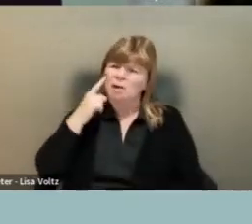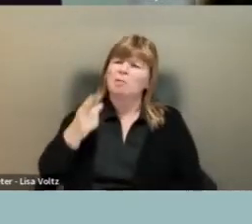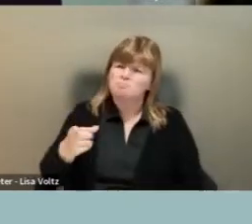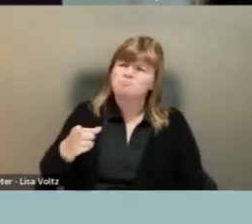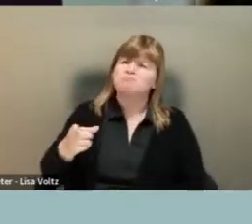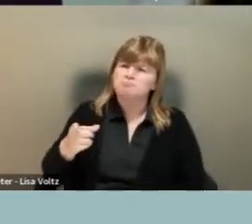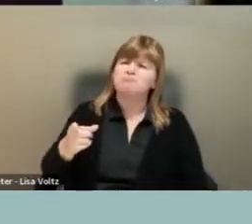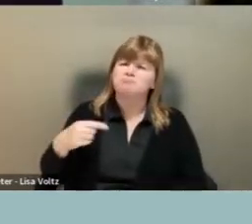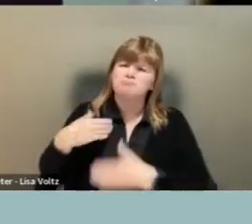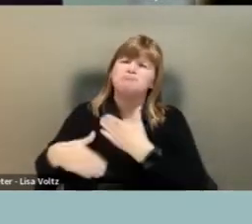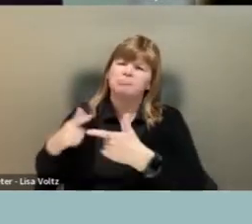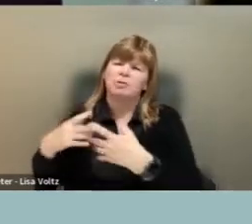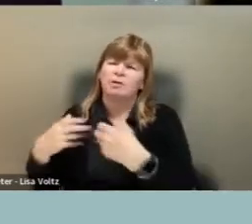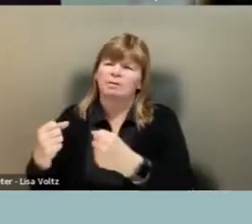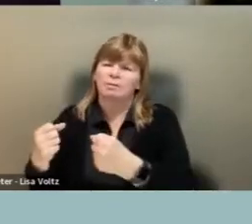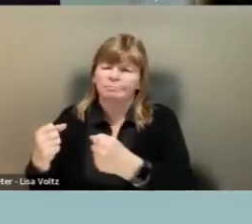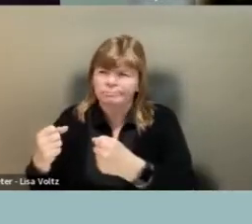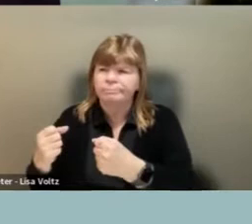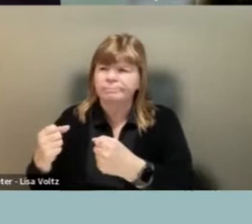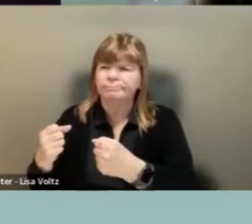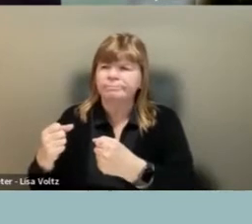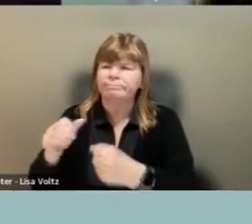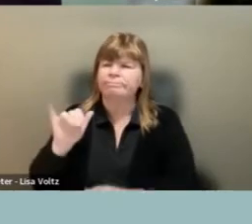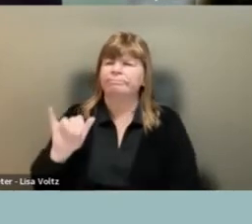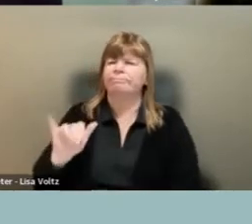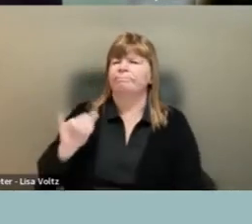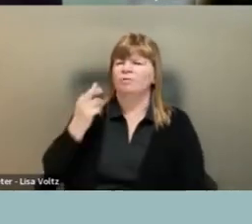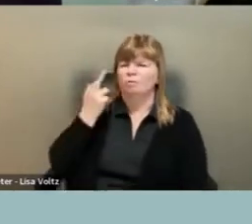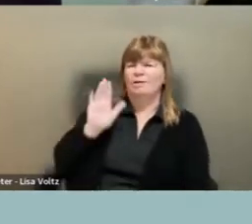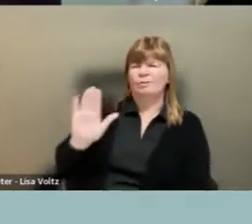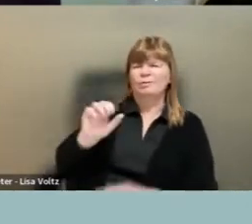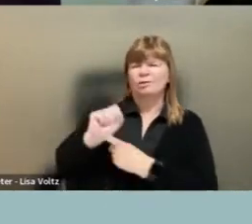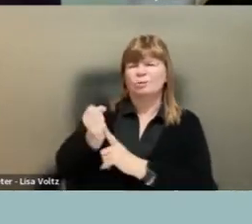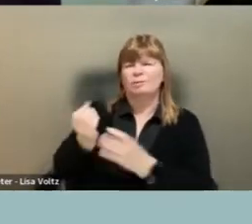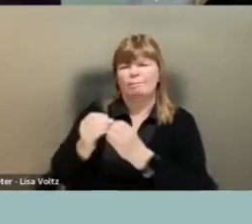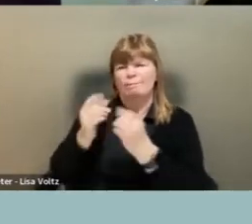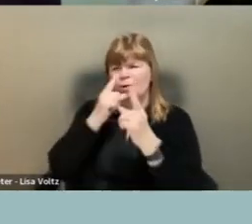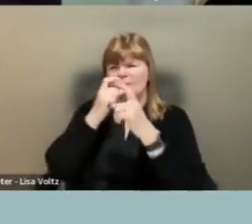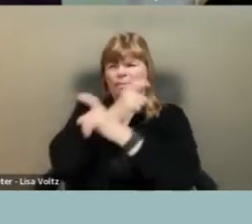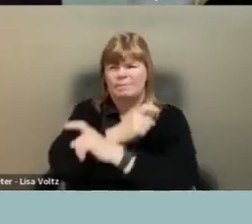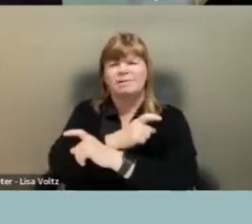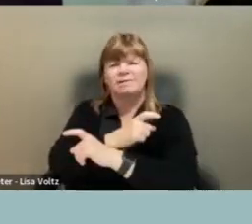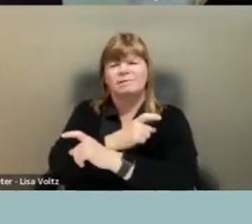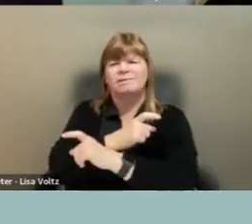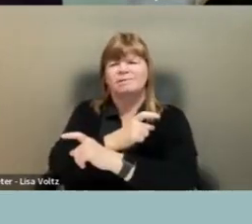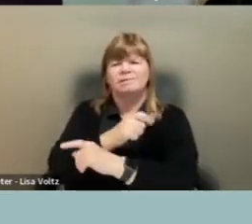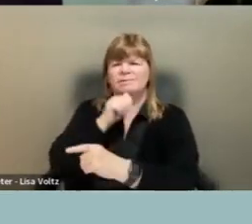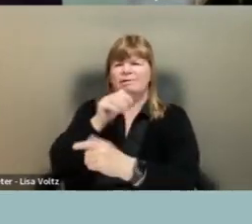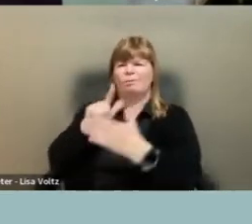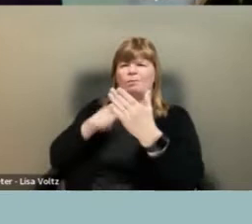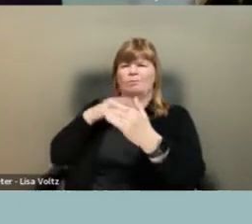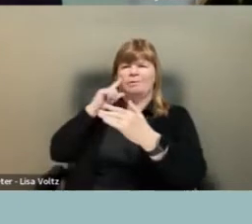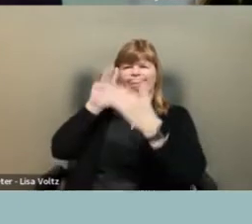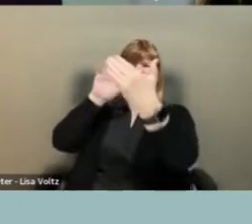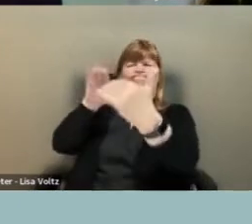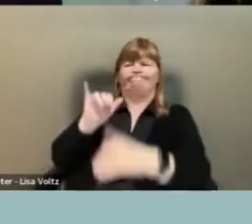to recovery, but then we find out that their situation is a little more complex than we anticipated. And